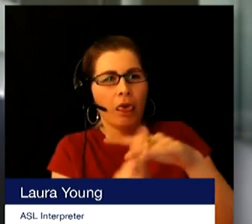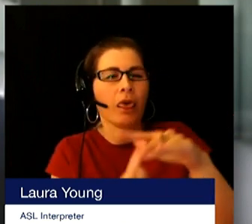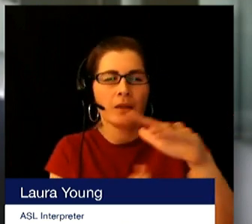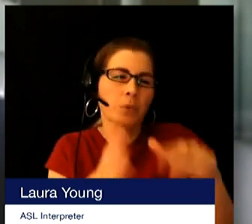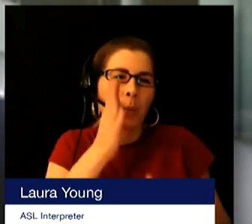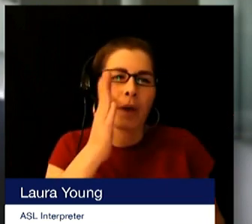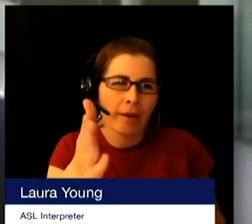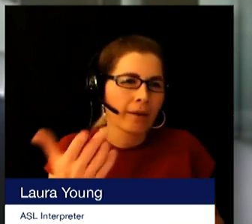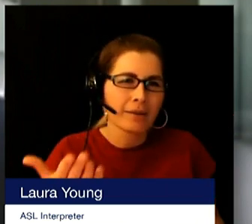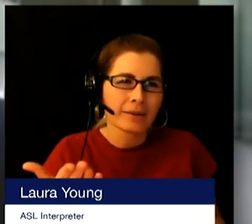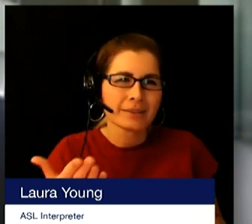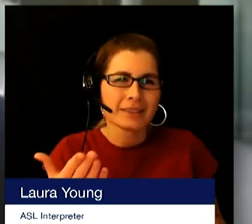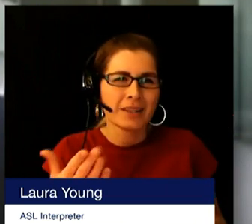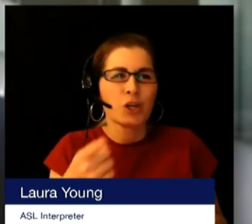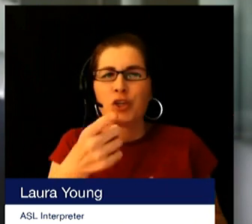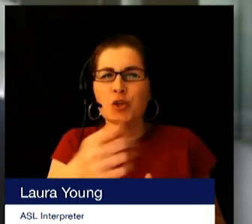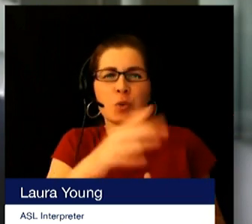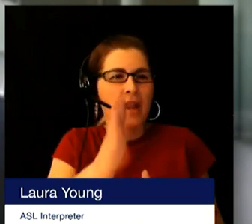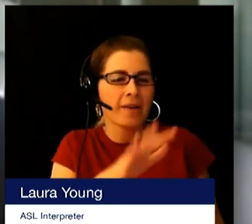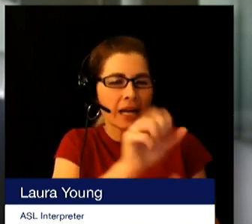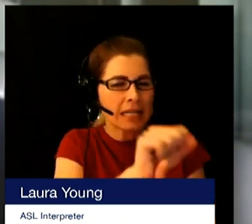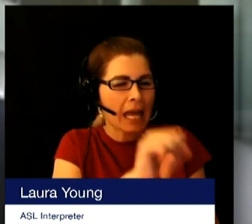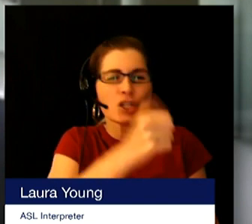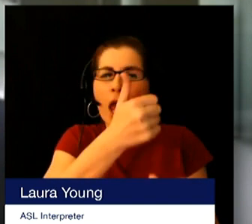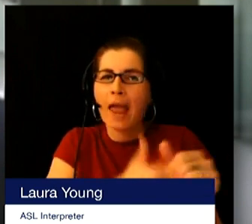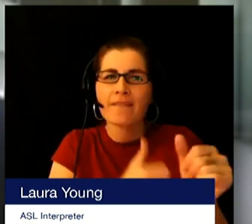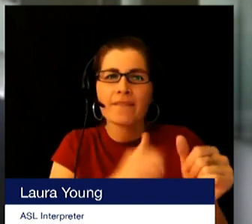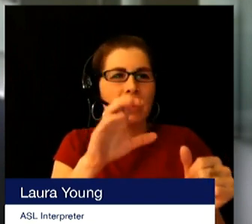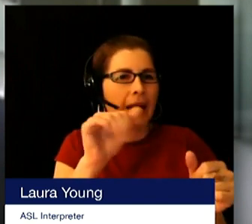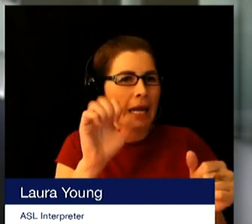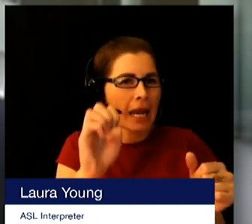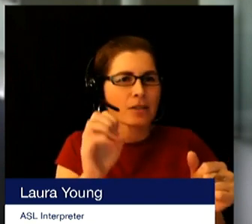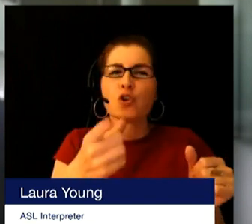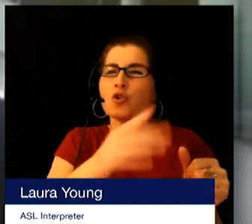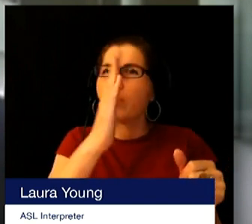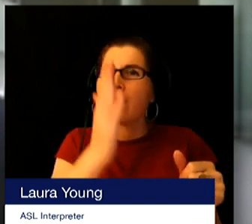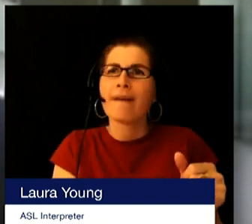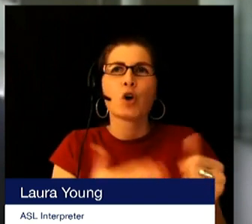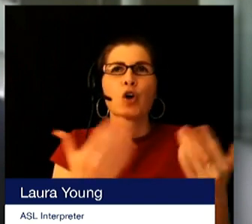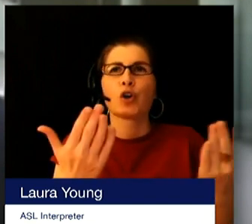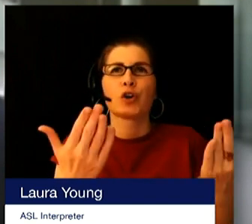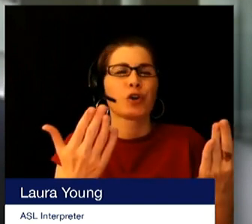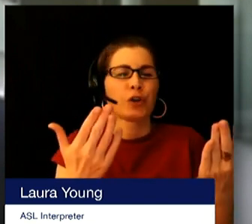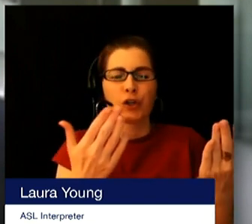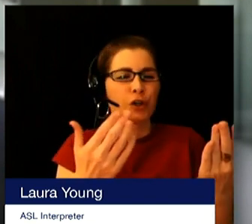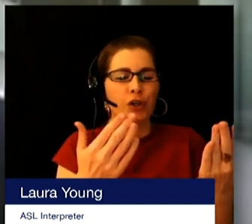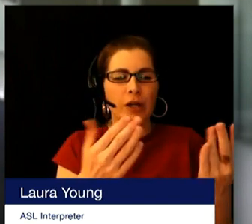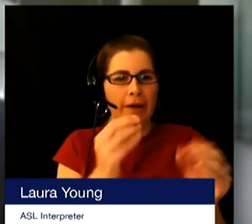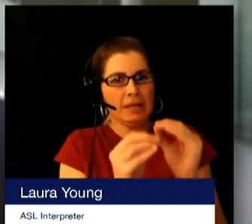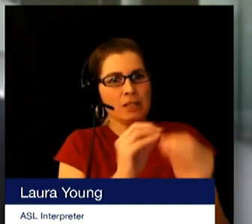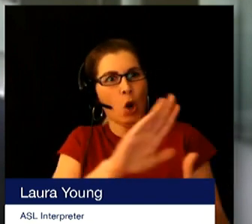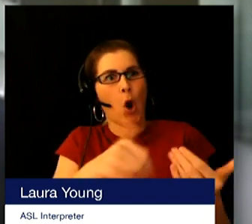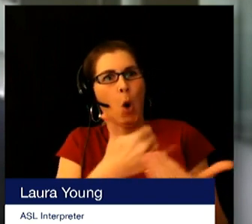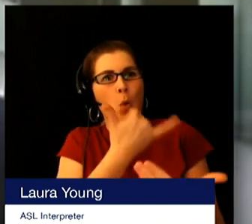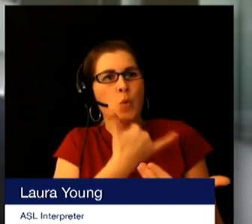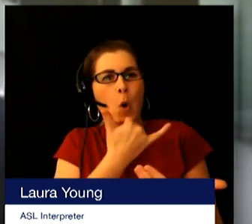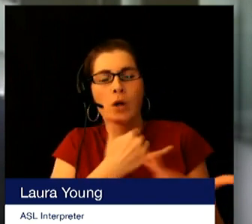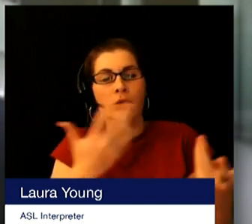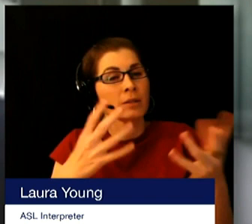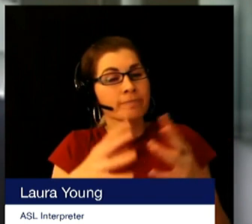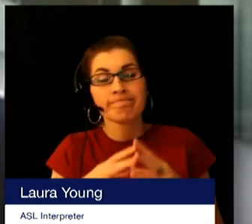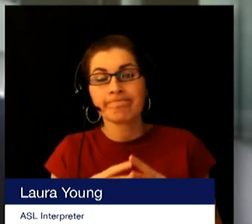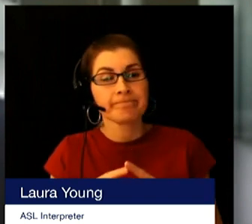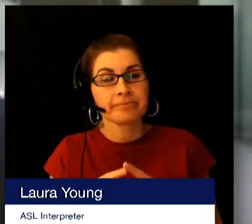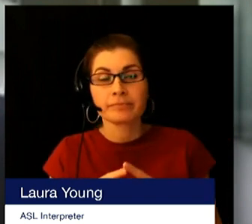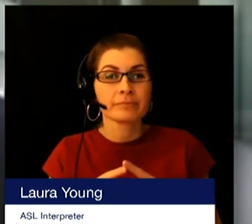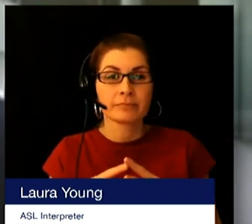in the rye. You would never catch every case. You would never avoid or undo all of the historic wrongs. And some folks,